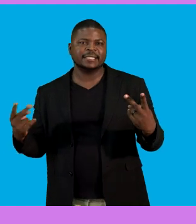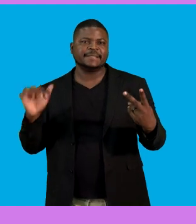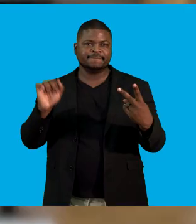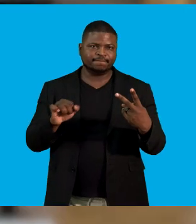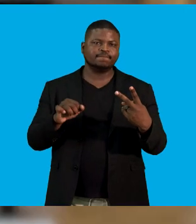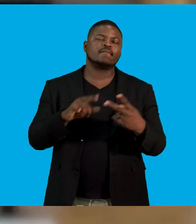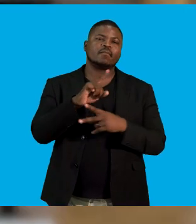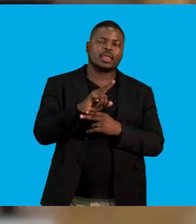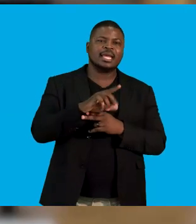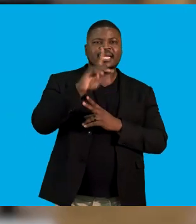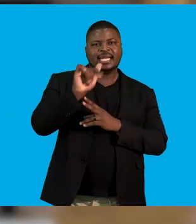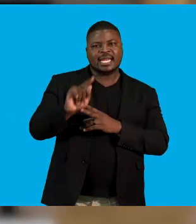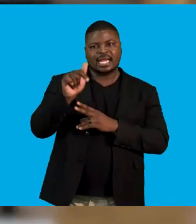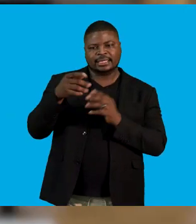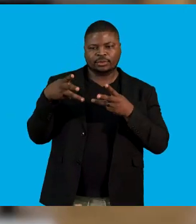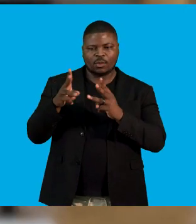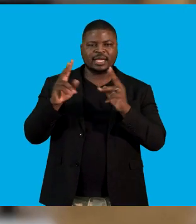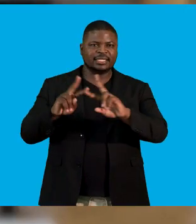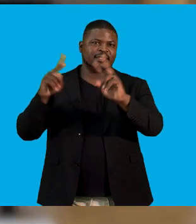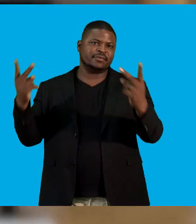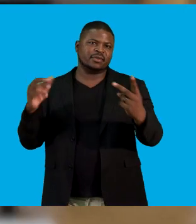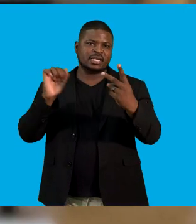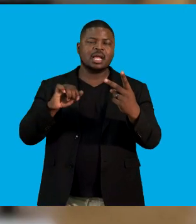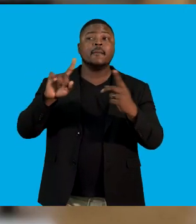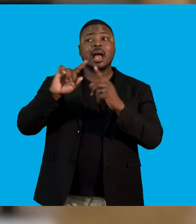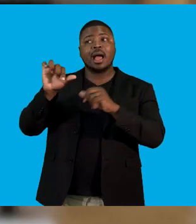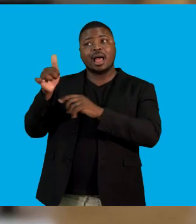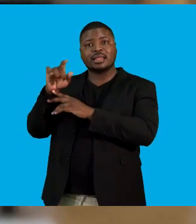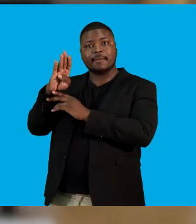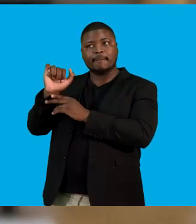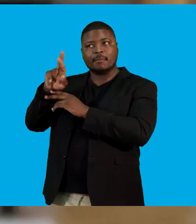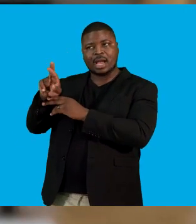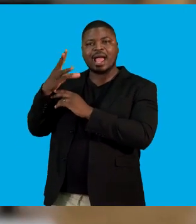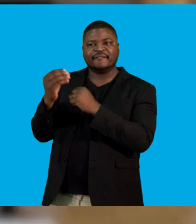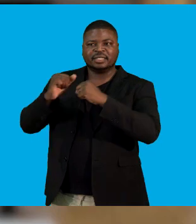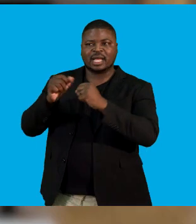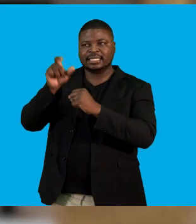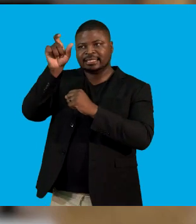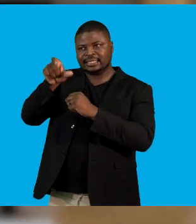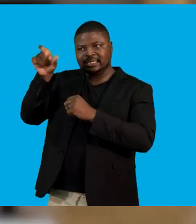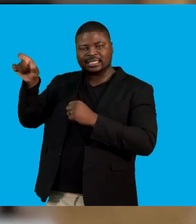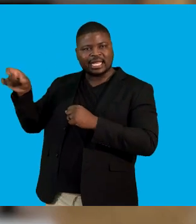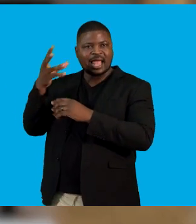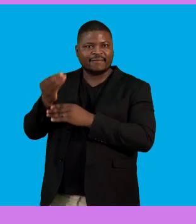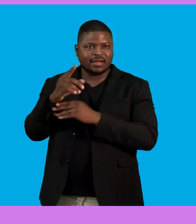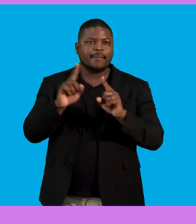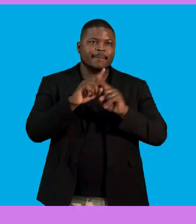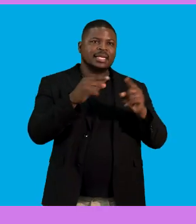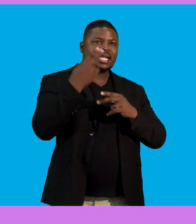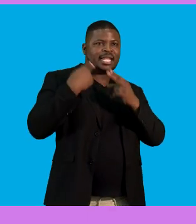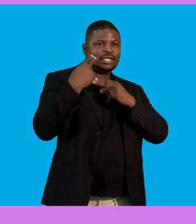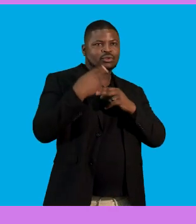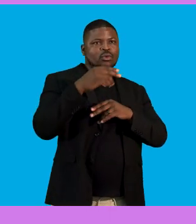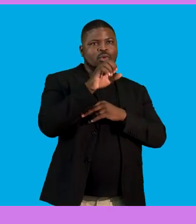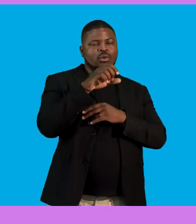discrete data, and a histogram will have no spaces in between to show that it represents continuous data.